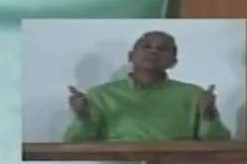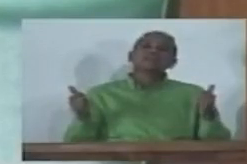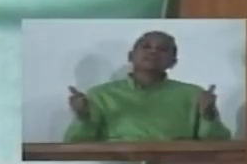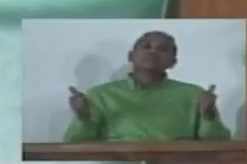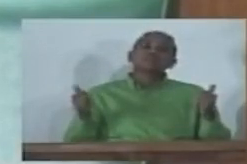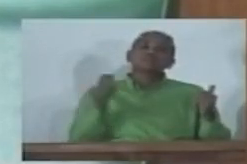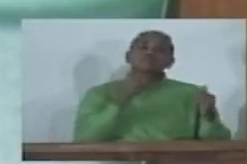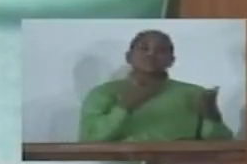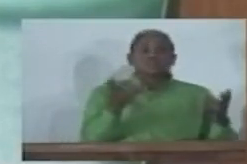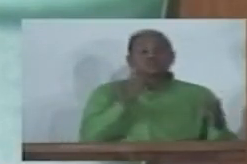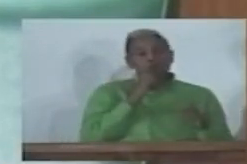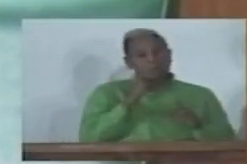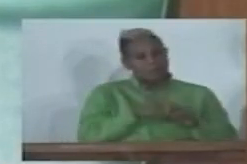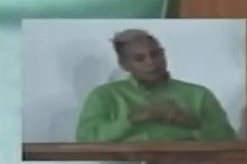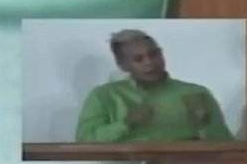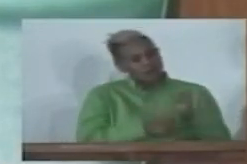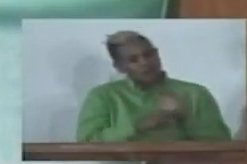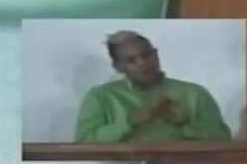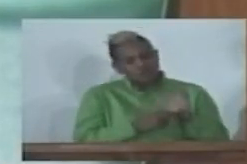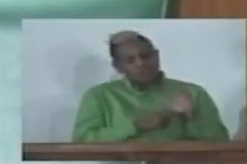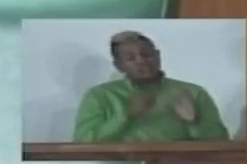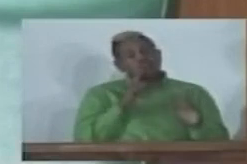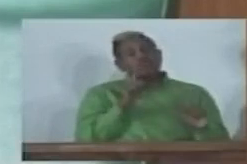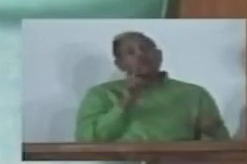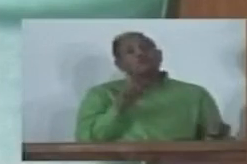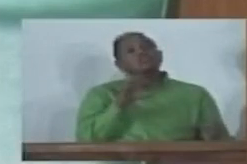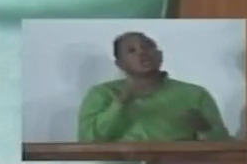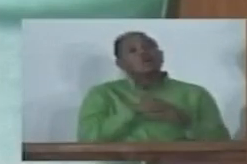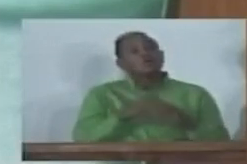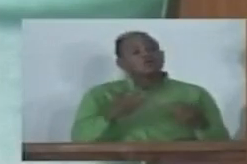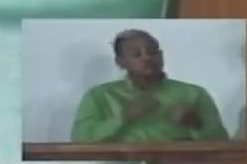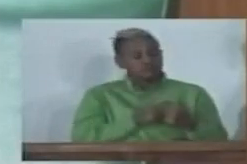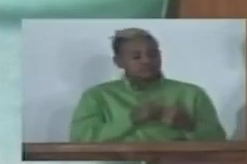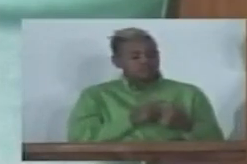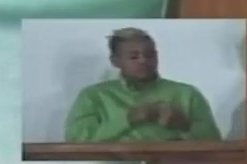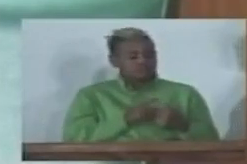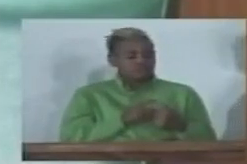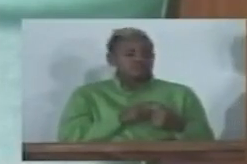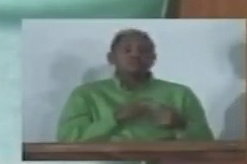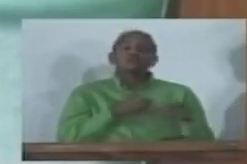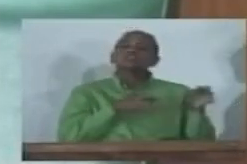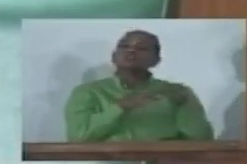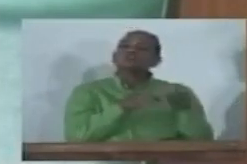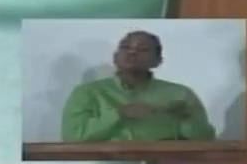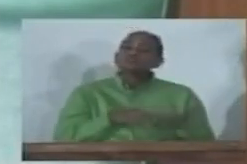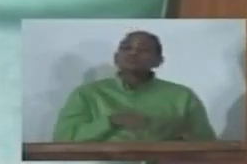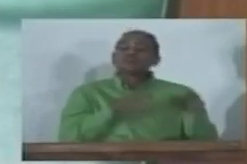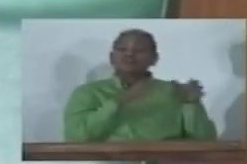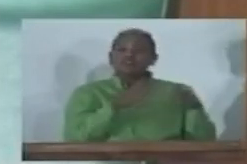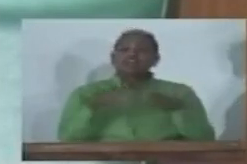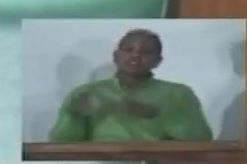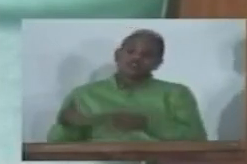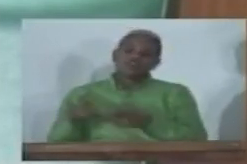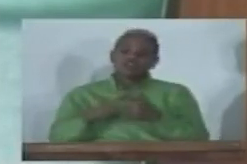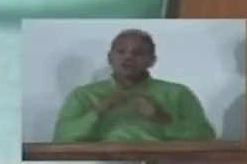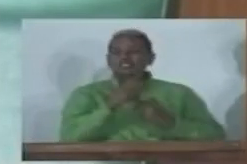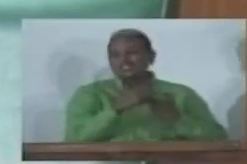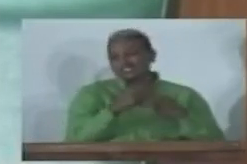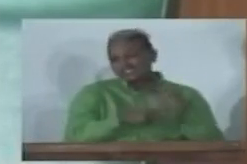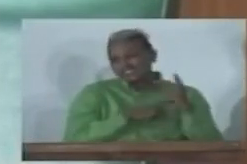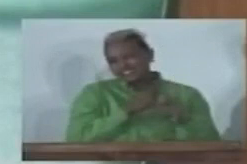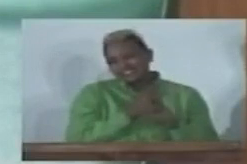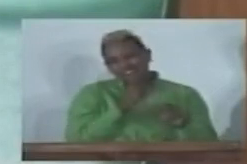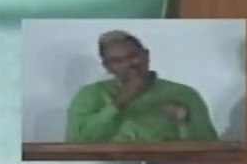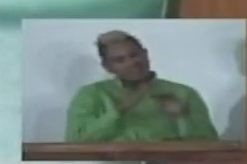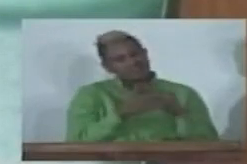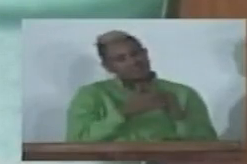the regulations, and the order shall include A, the description of the categories or types of Jamaican